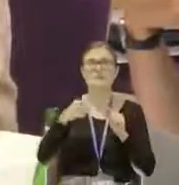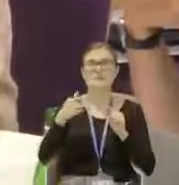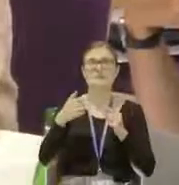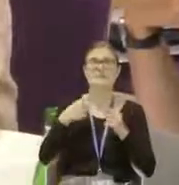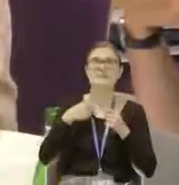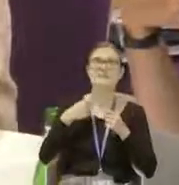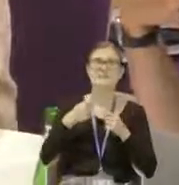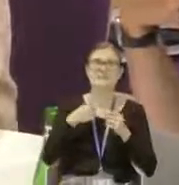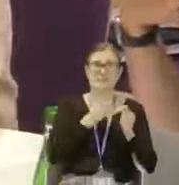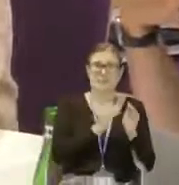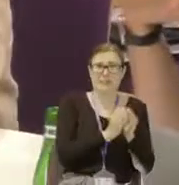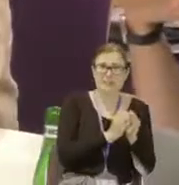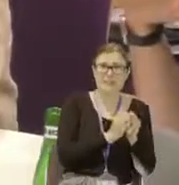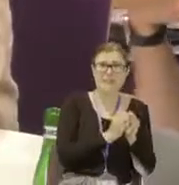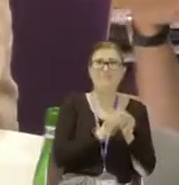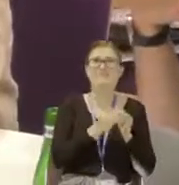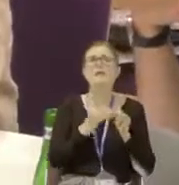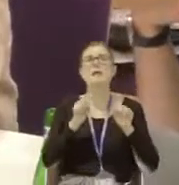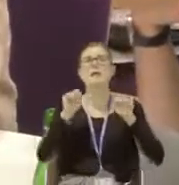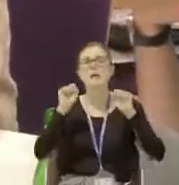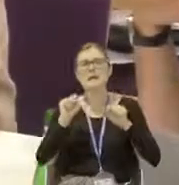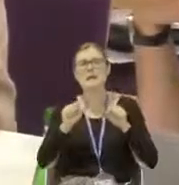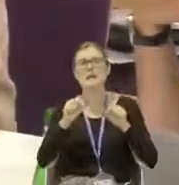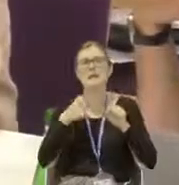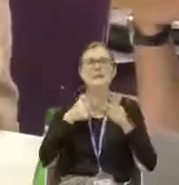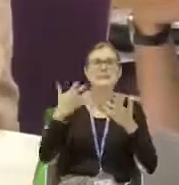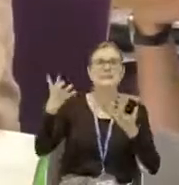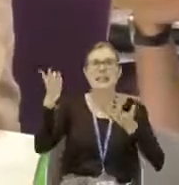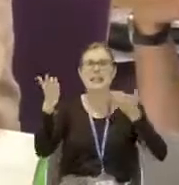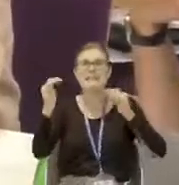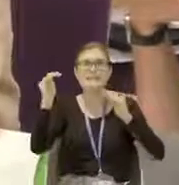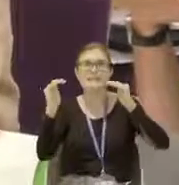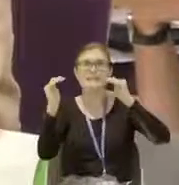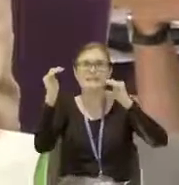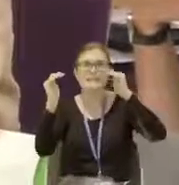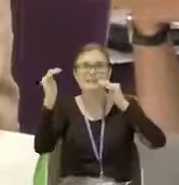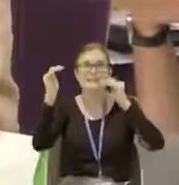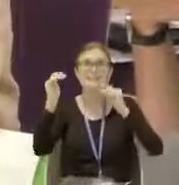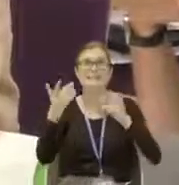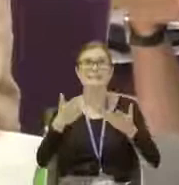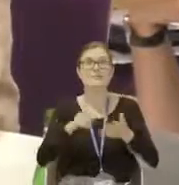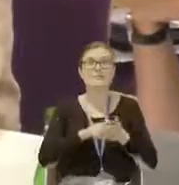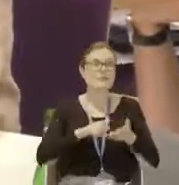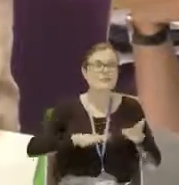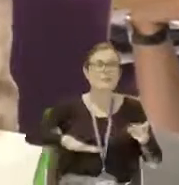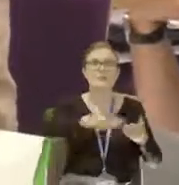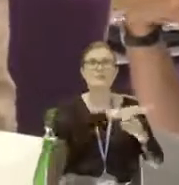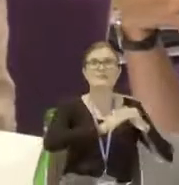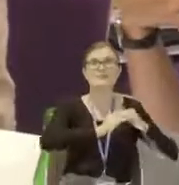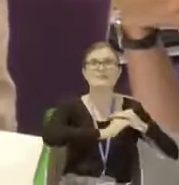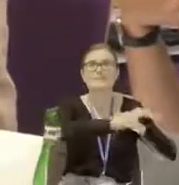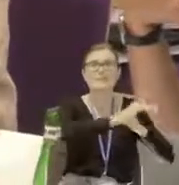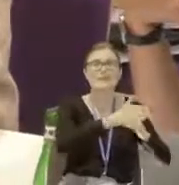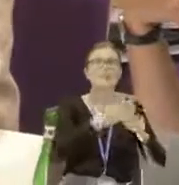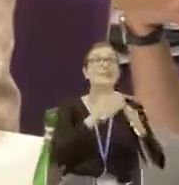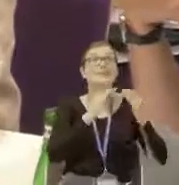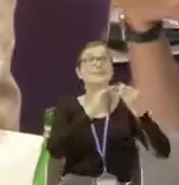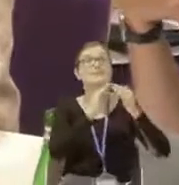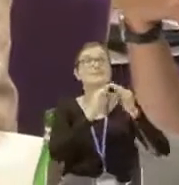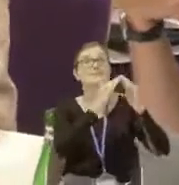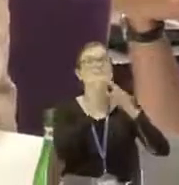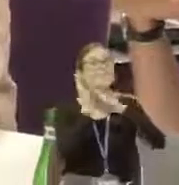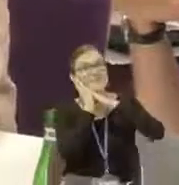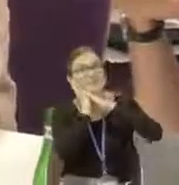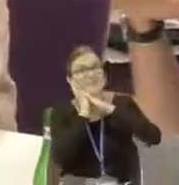labors, because in this era of digital, I think location needs to be re-looked into. We do not want